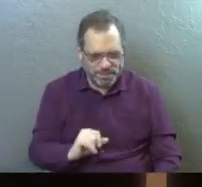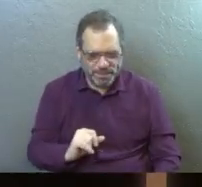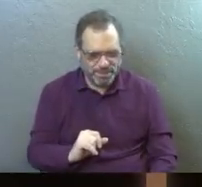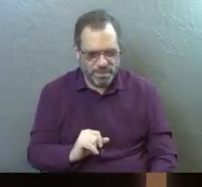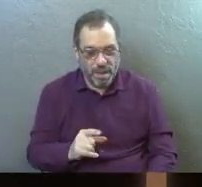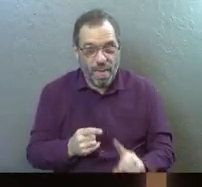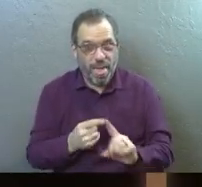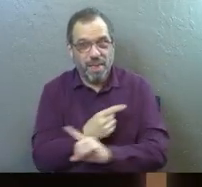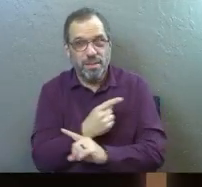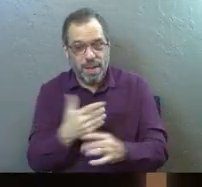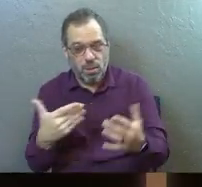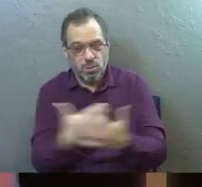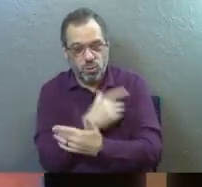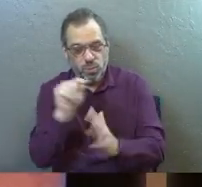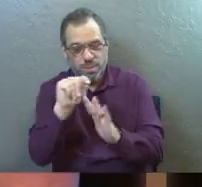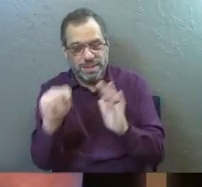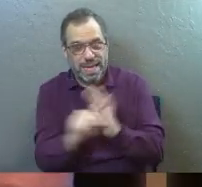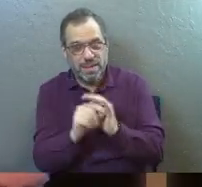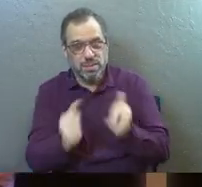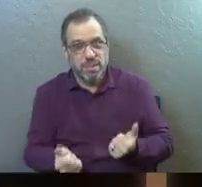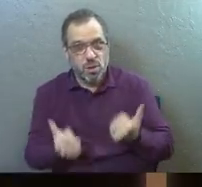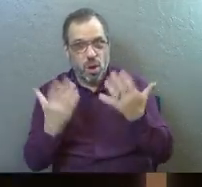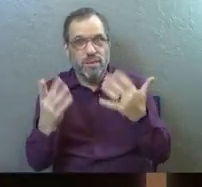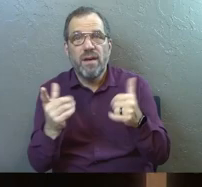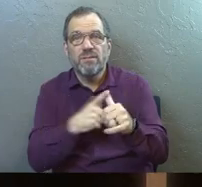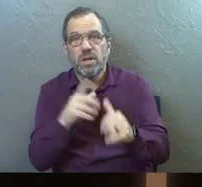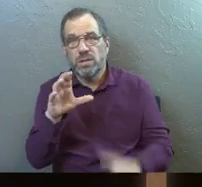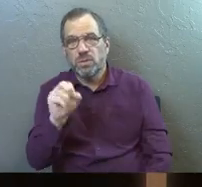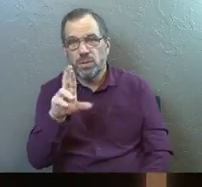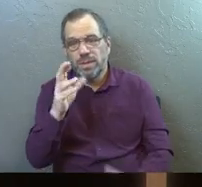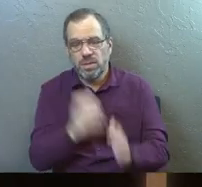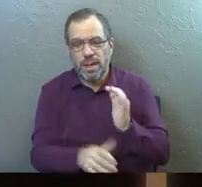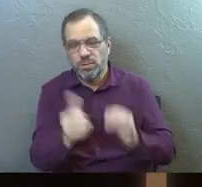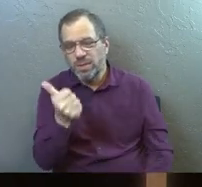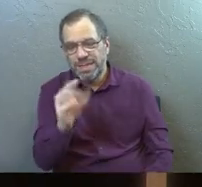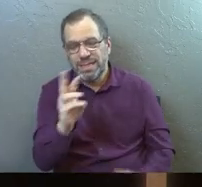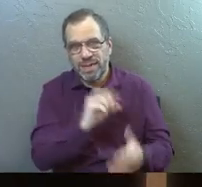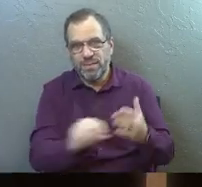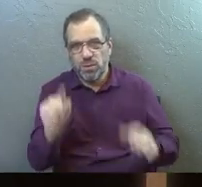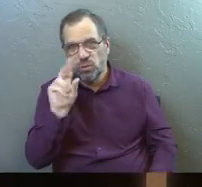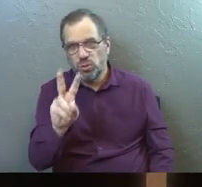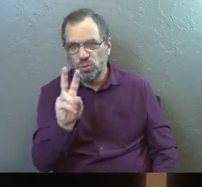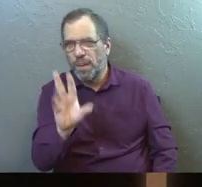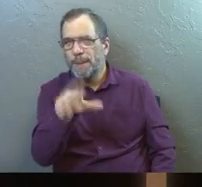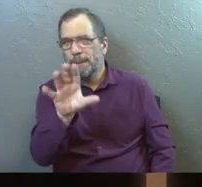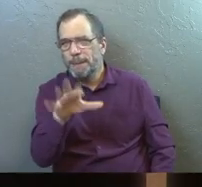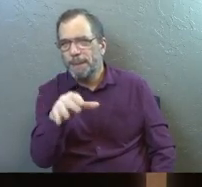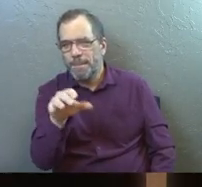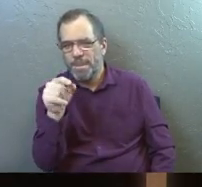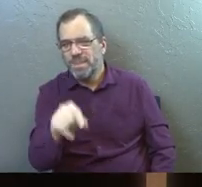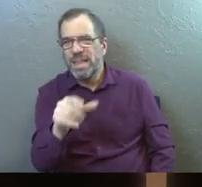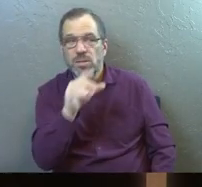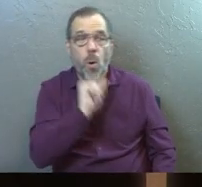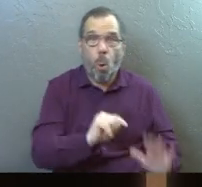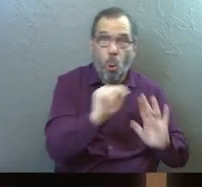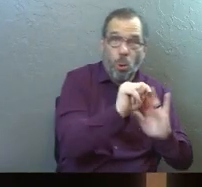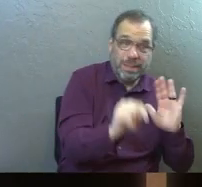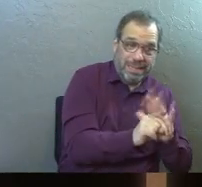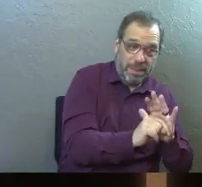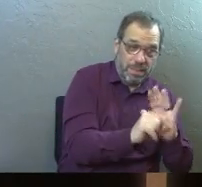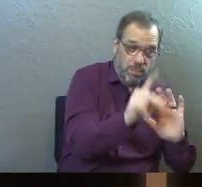make a point to you about New Testament offerings. This is 1 Corinthians 16:2. I just want you to see that this Old